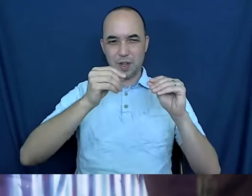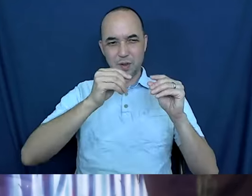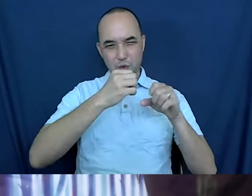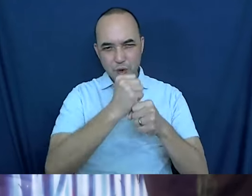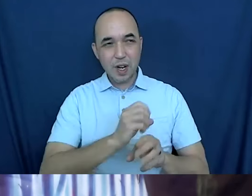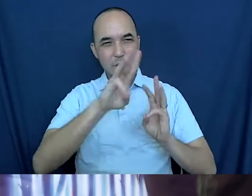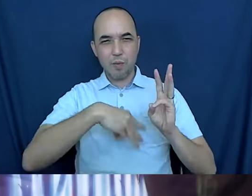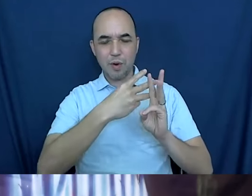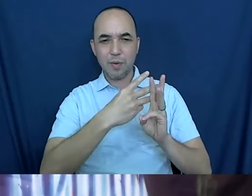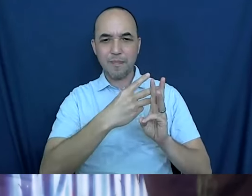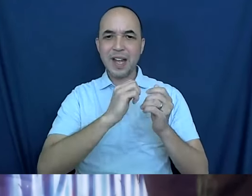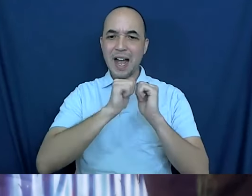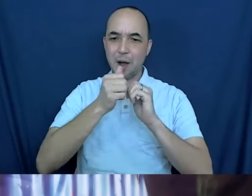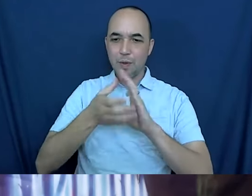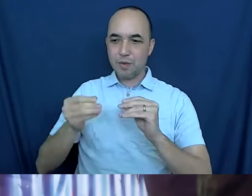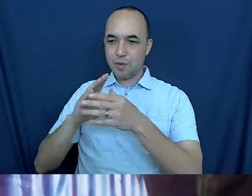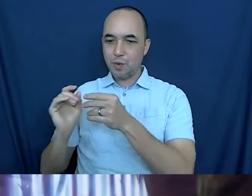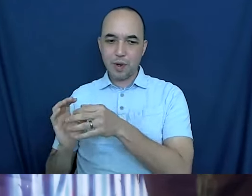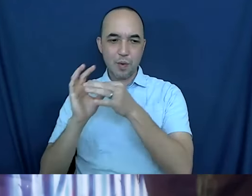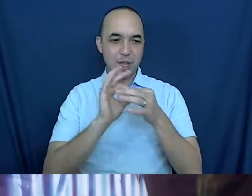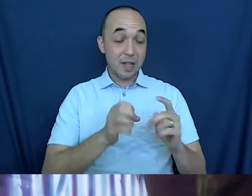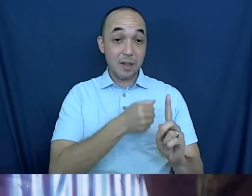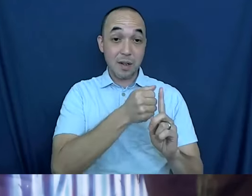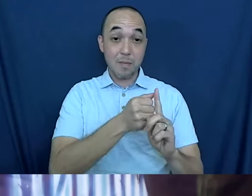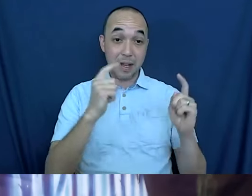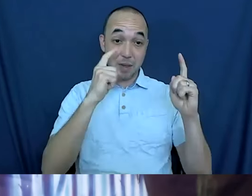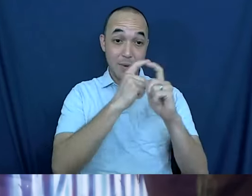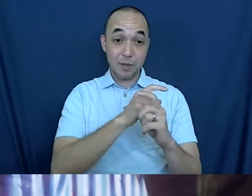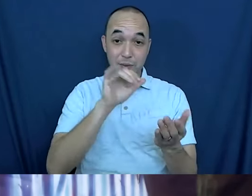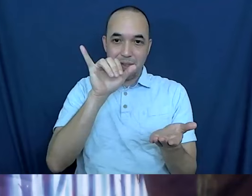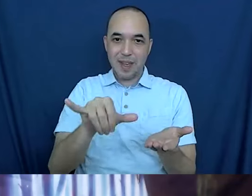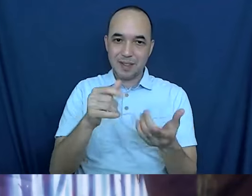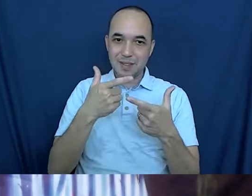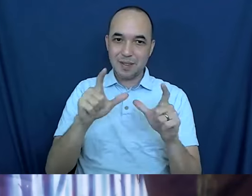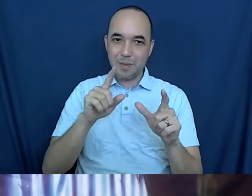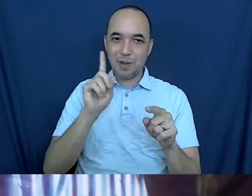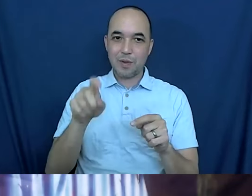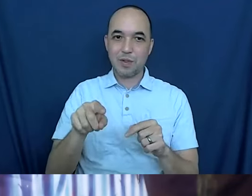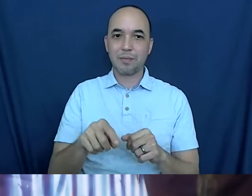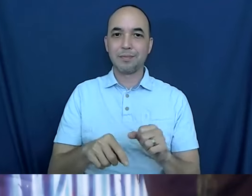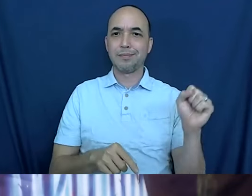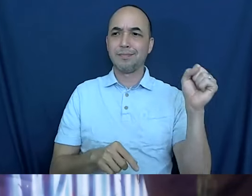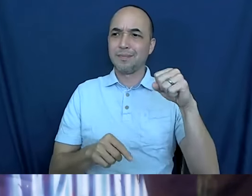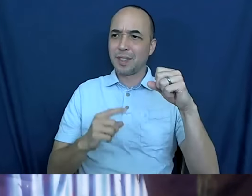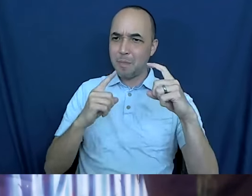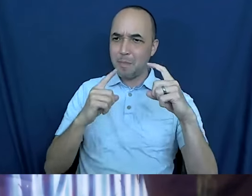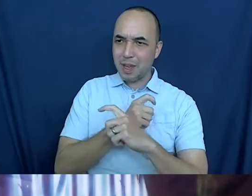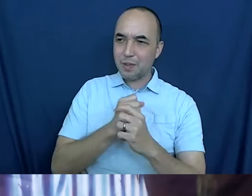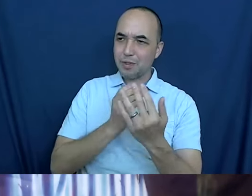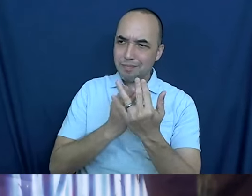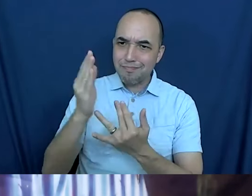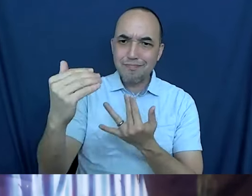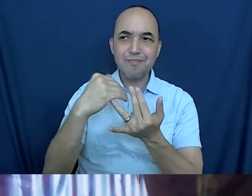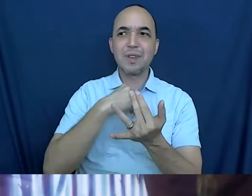impact puzzles, I guess is the big question. So puzzles are everywhere in storytelling and in layers like you don't always